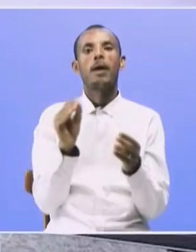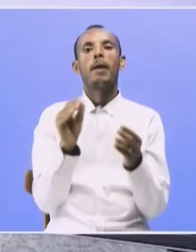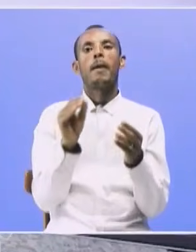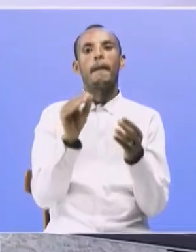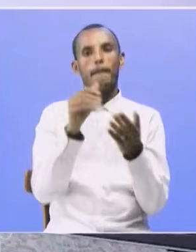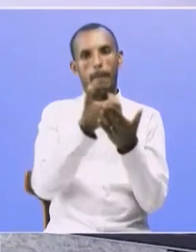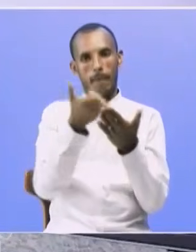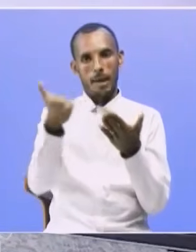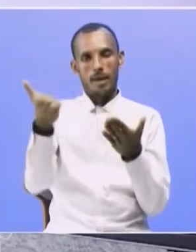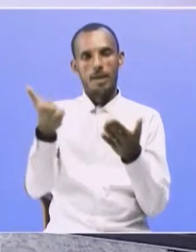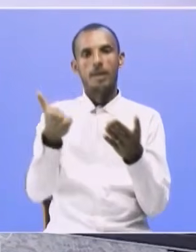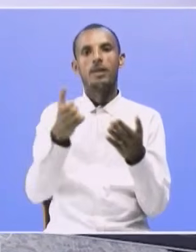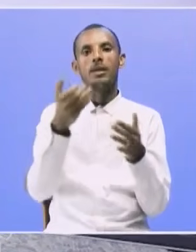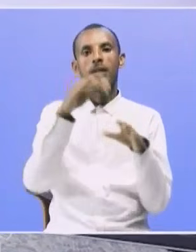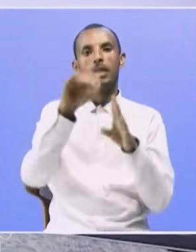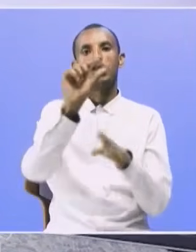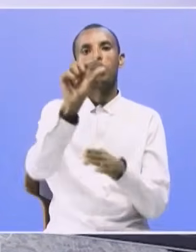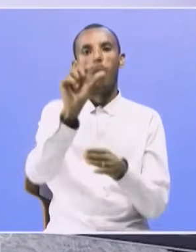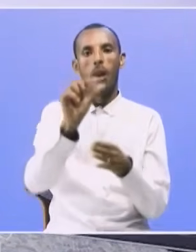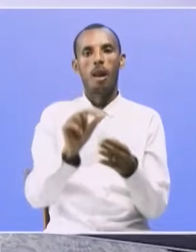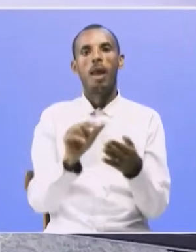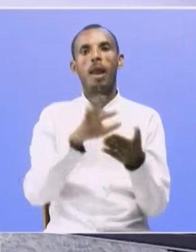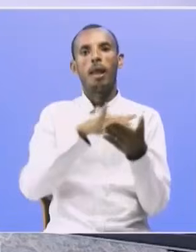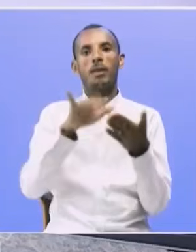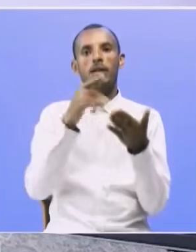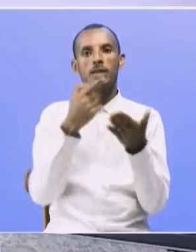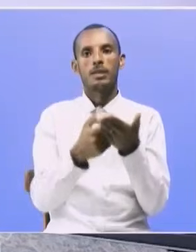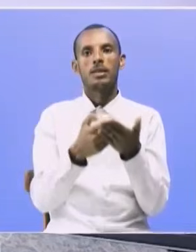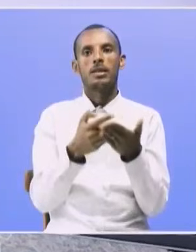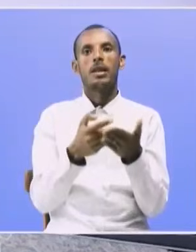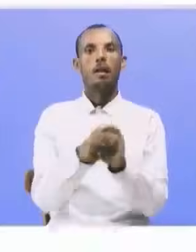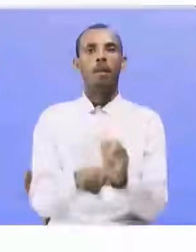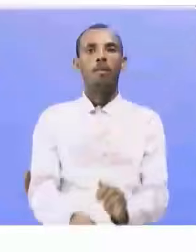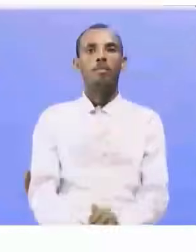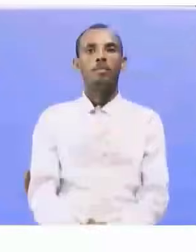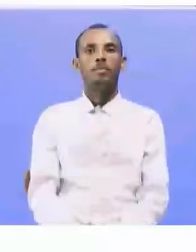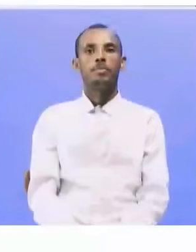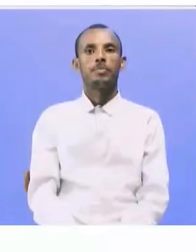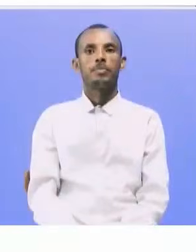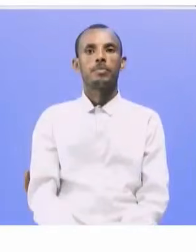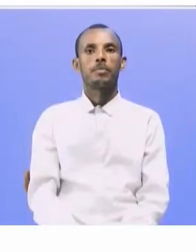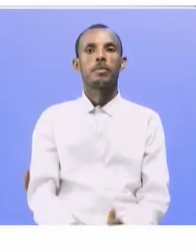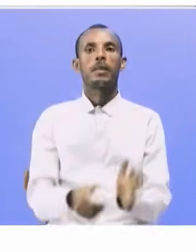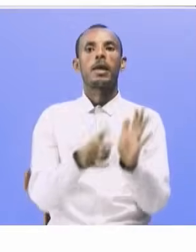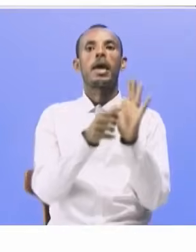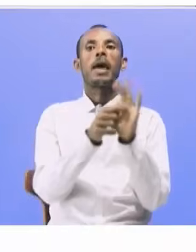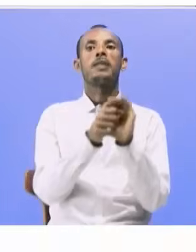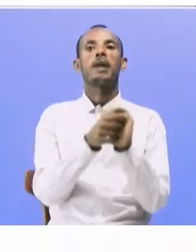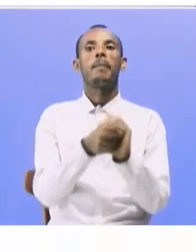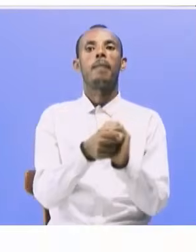in small letters. So let's see example for this. Example,